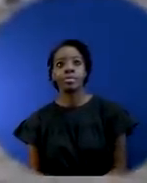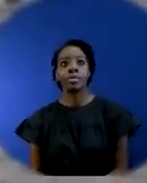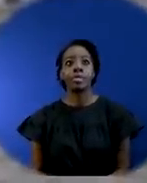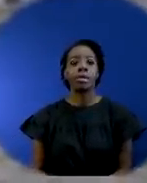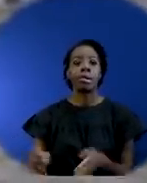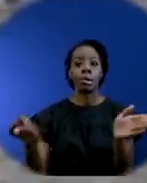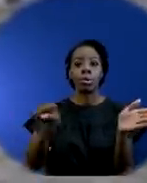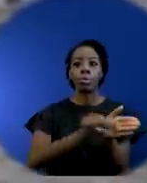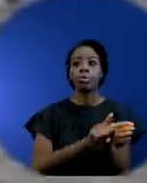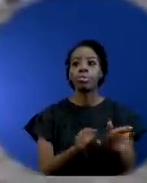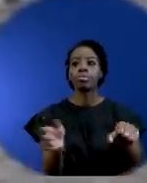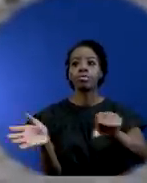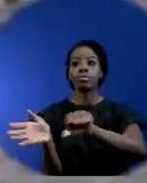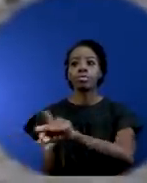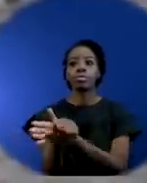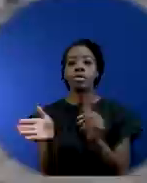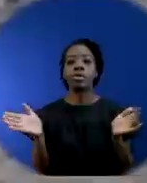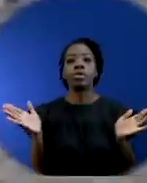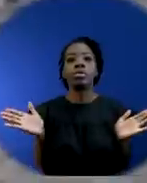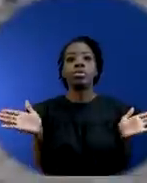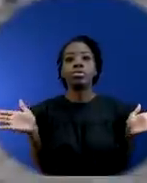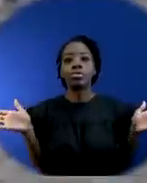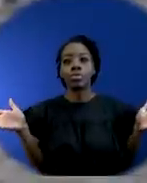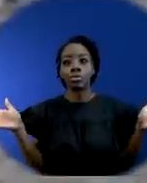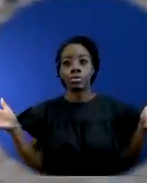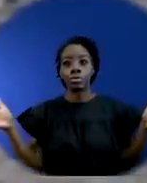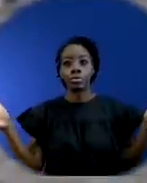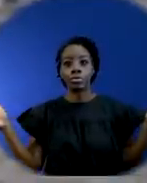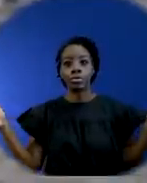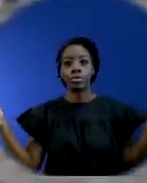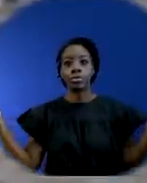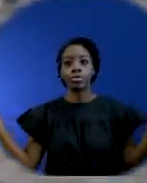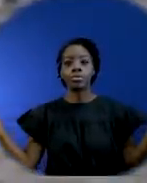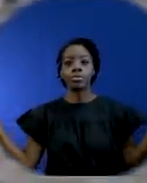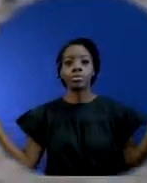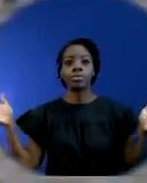They held him in his